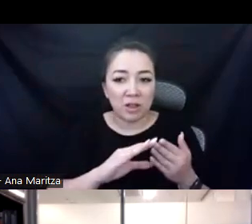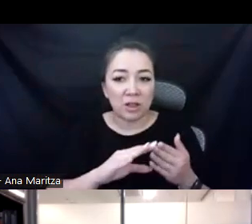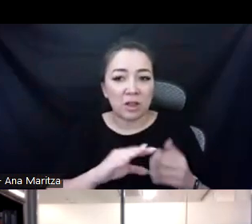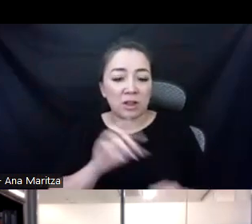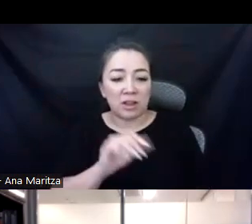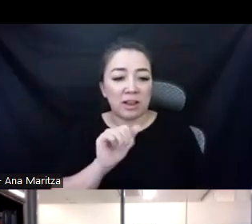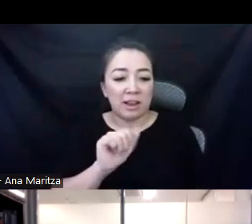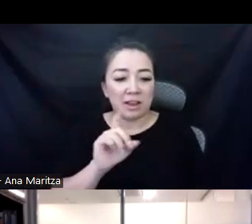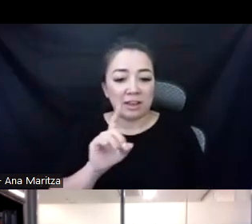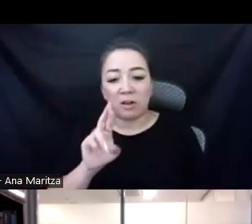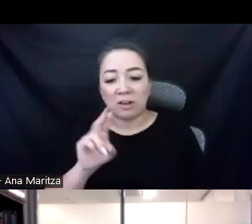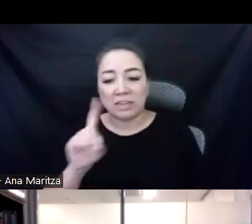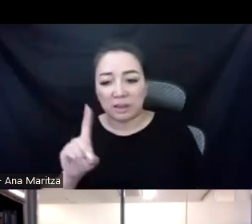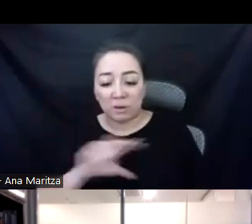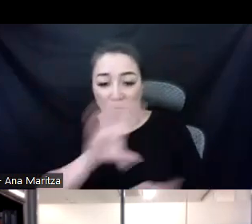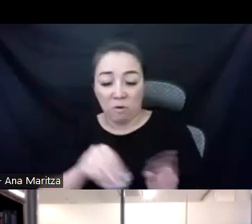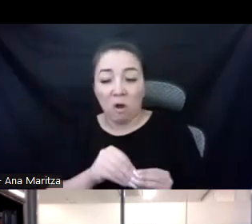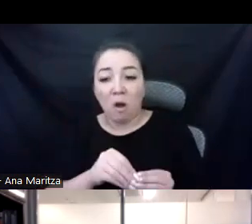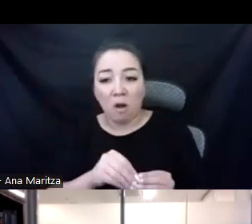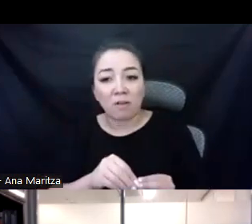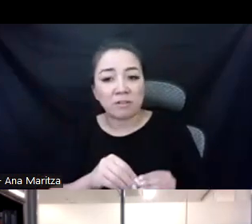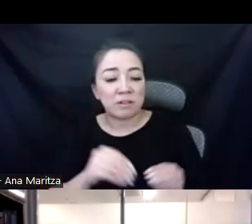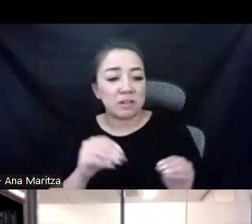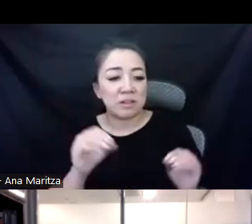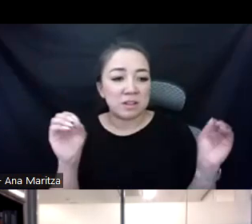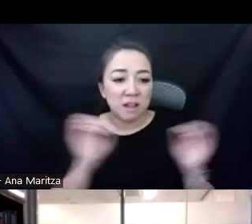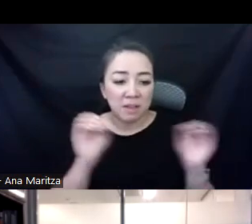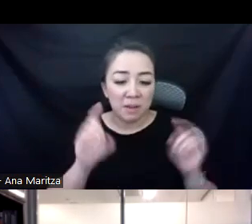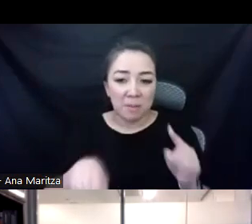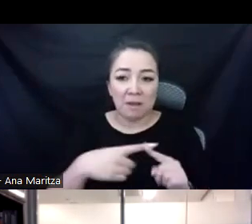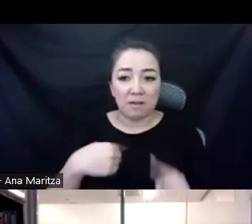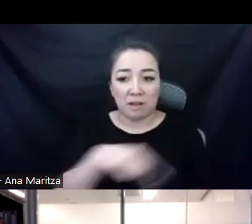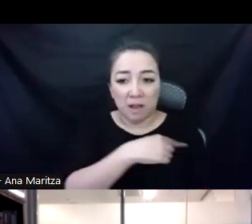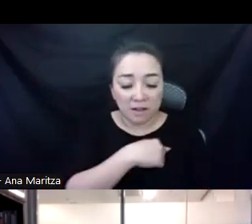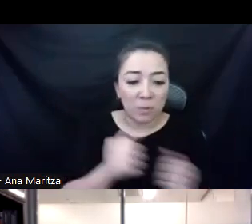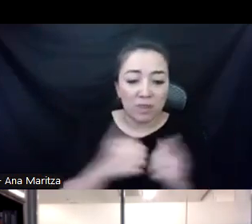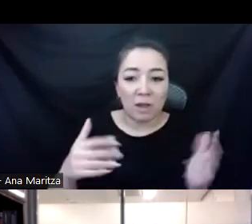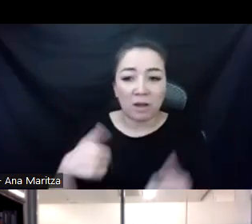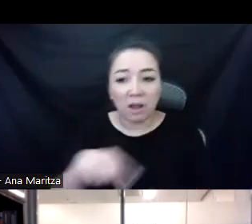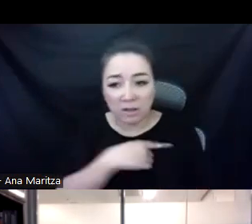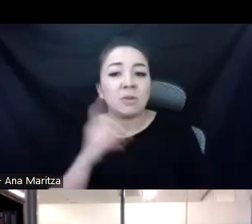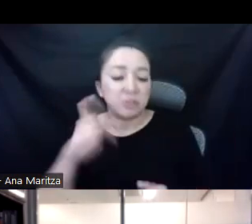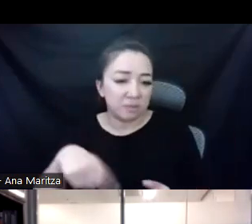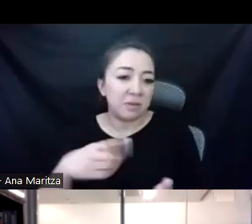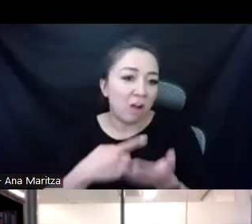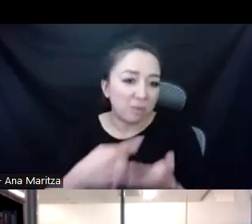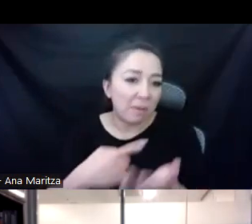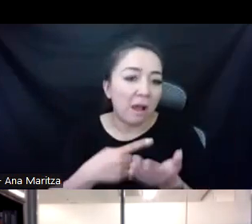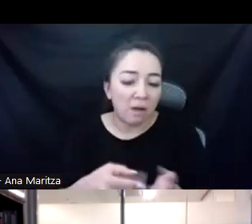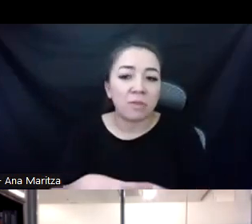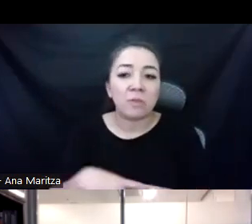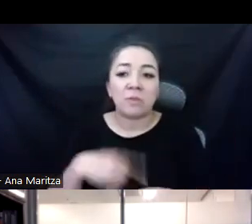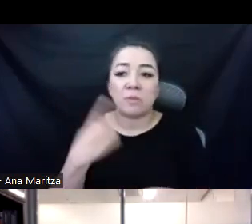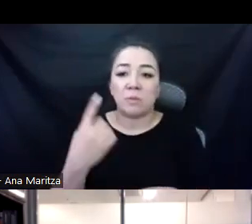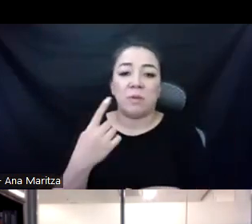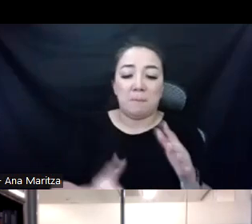ADRD overall, the nothing about us without us, we should be talking about the one that